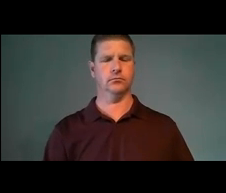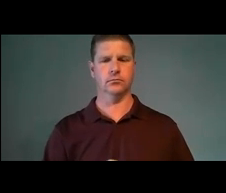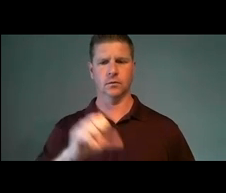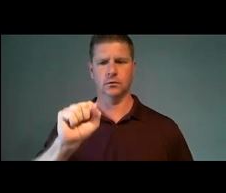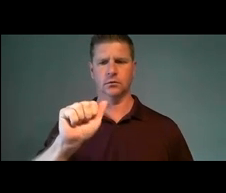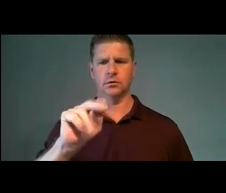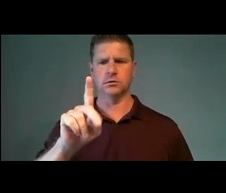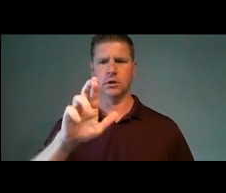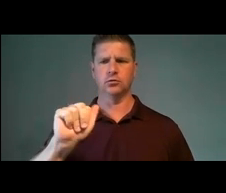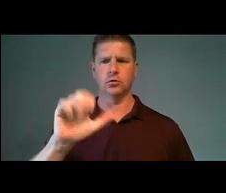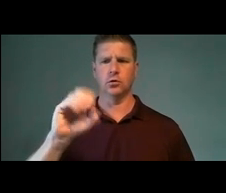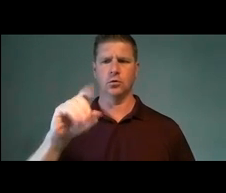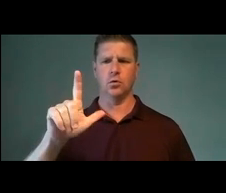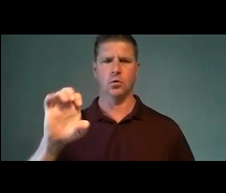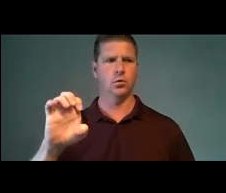Sandra Cole.